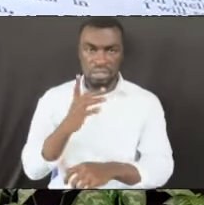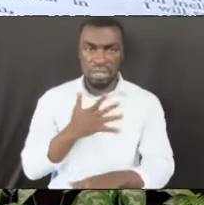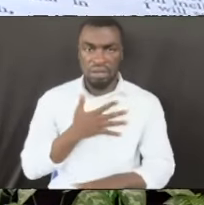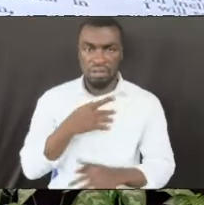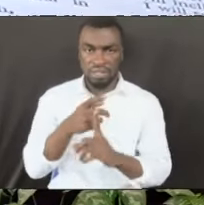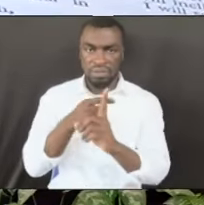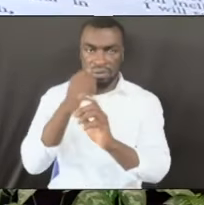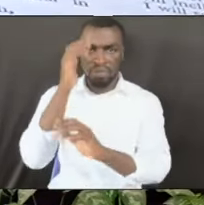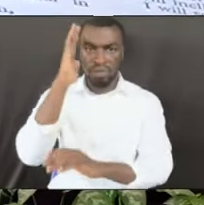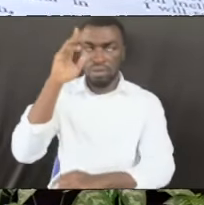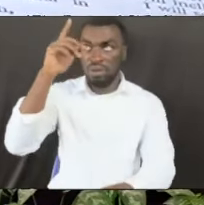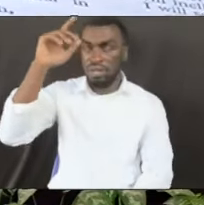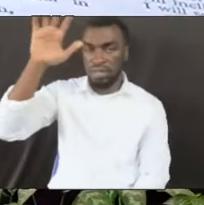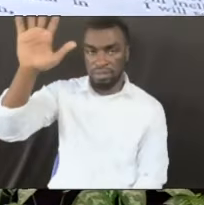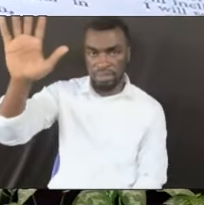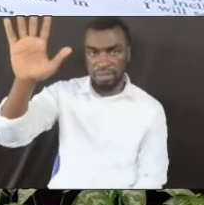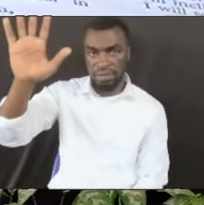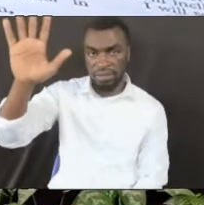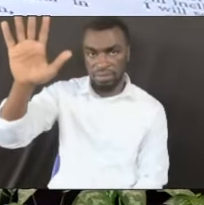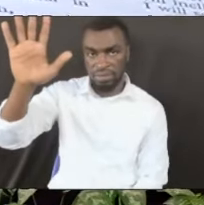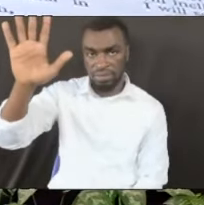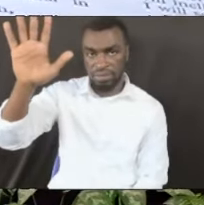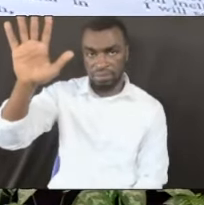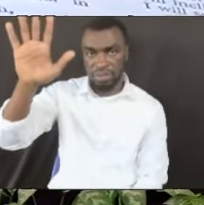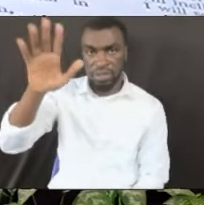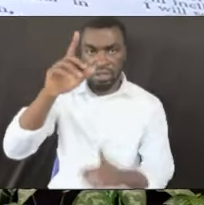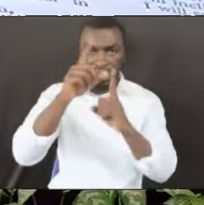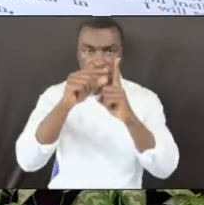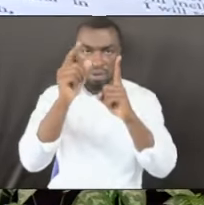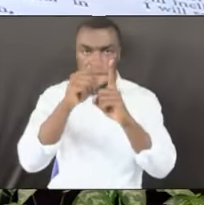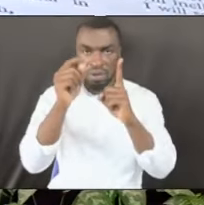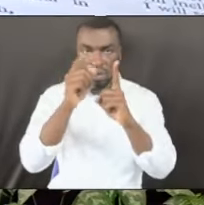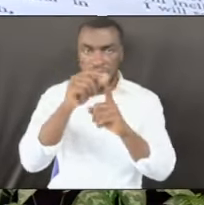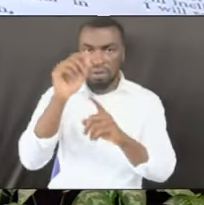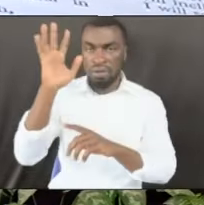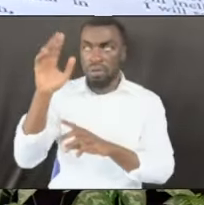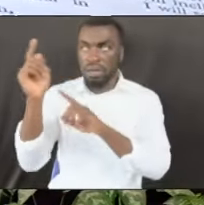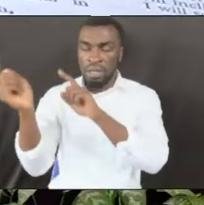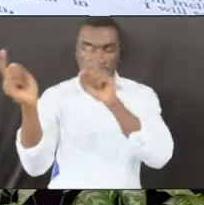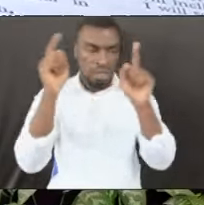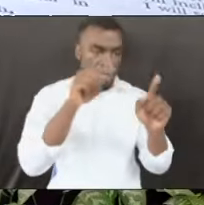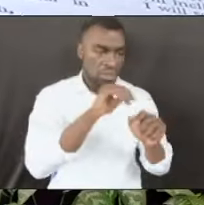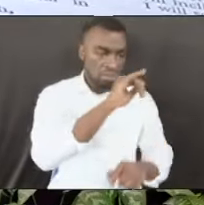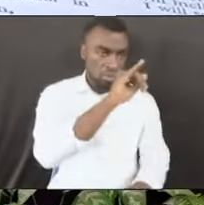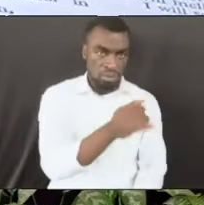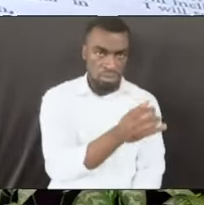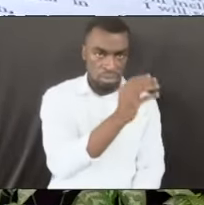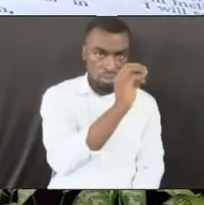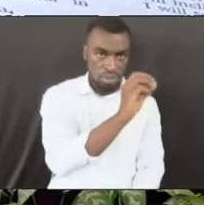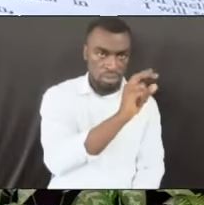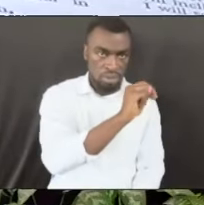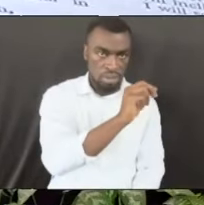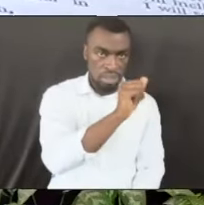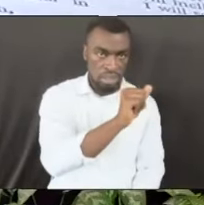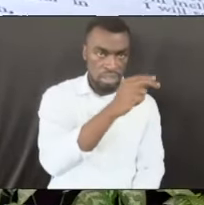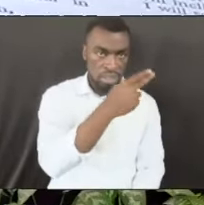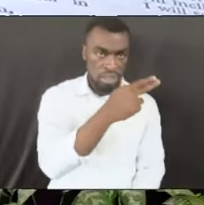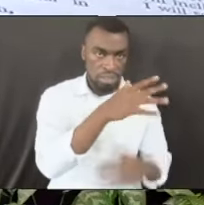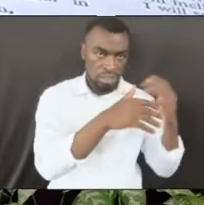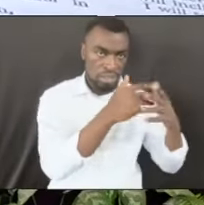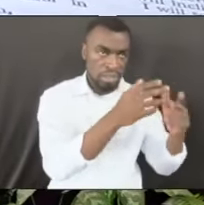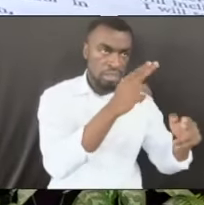himself. So the word of God came to Jonah, and he learned his duty.